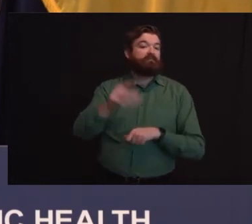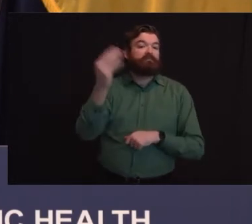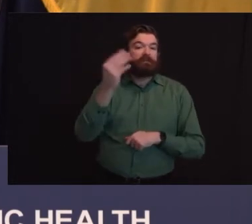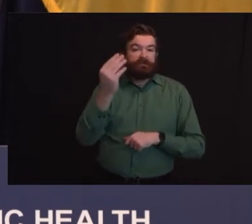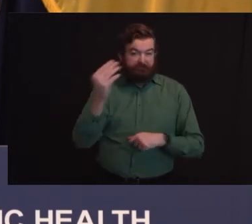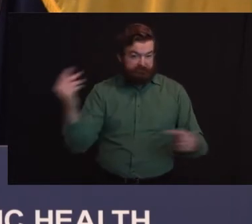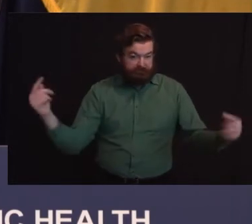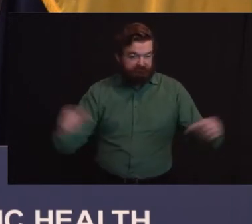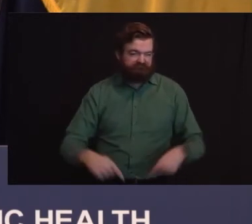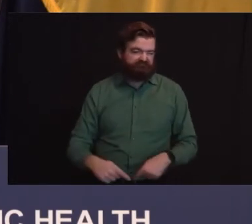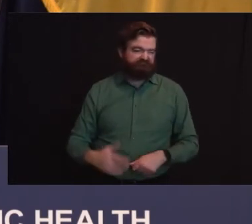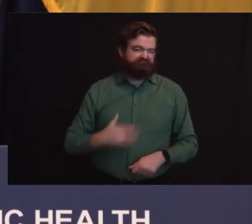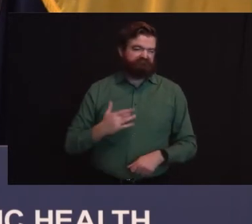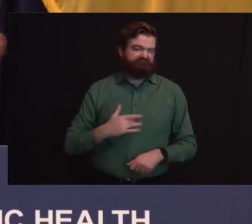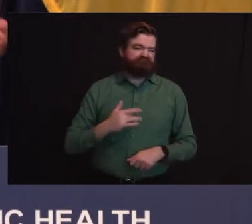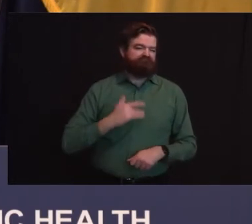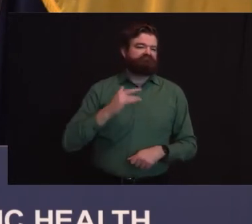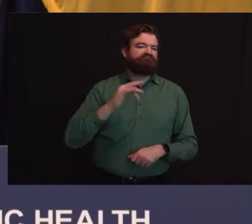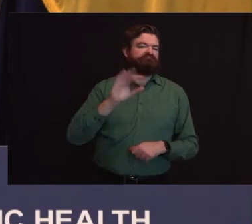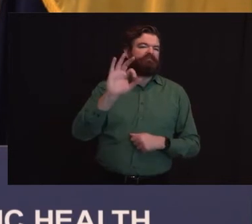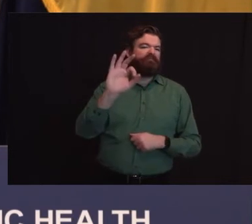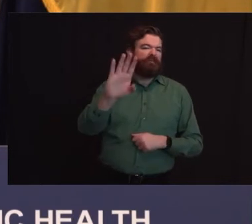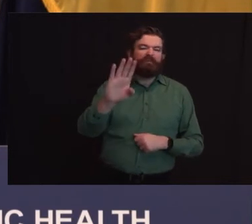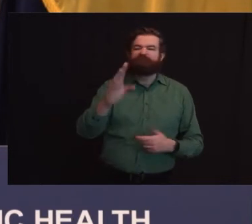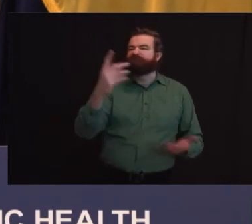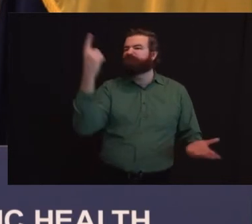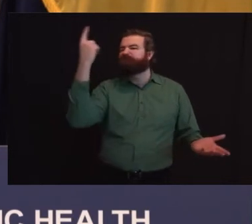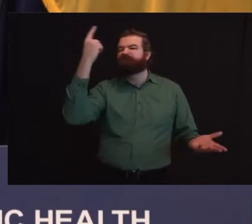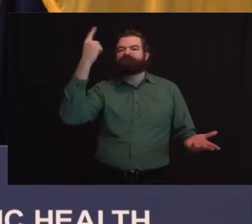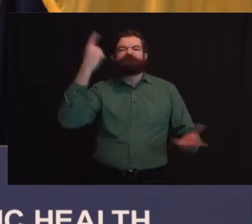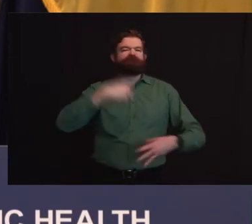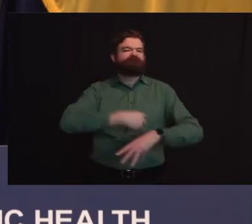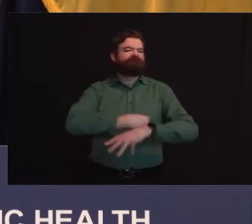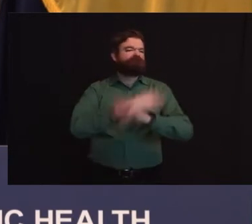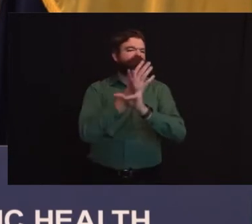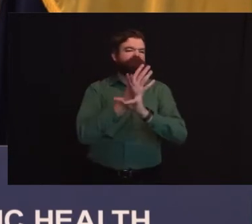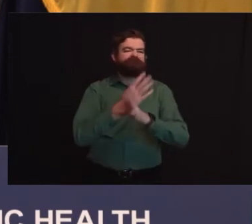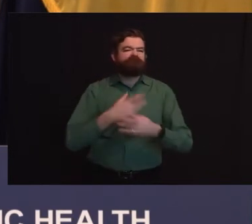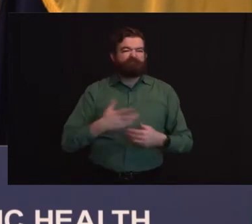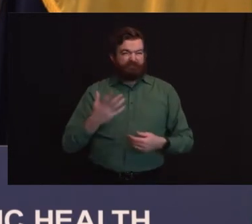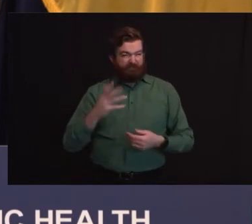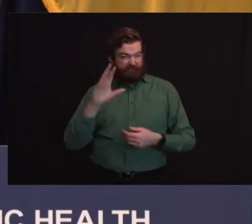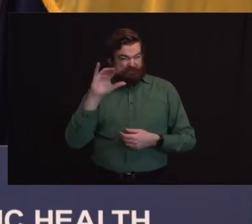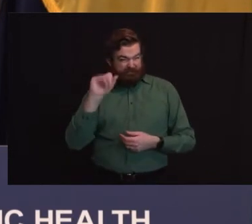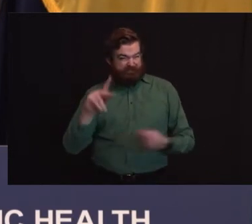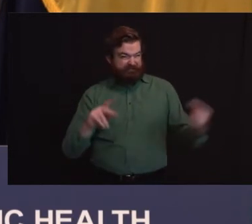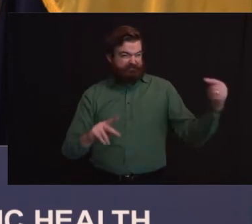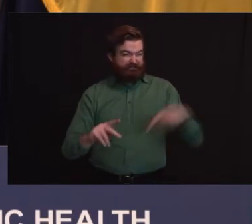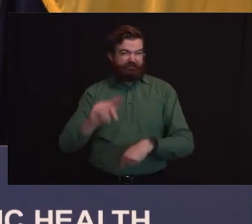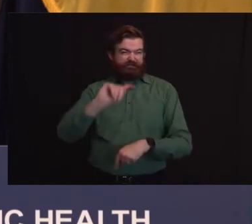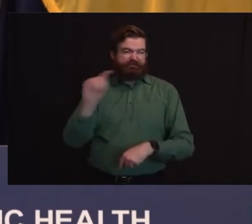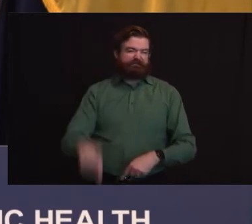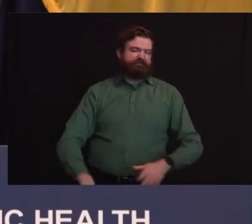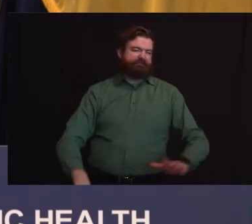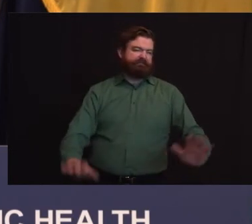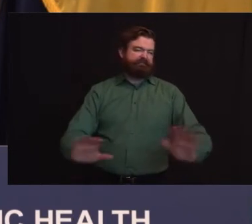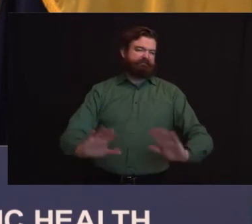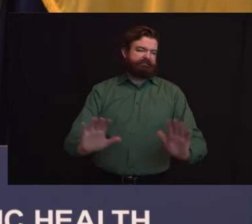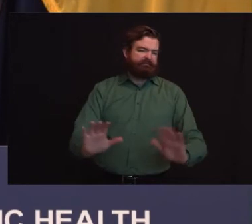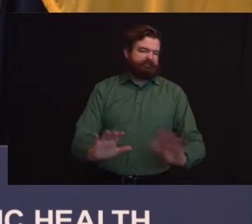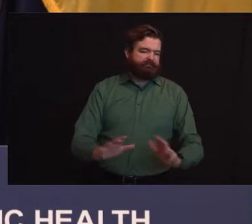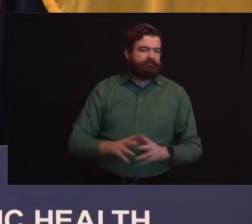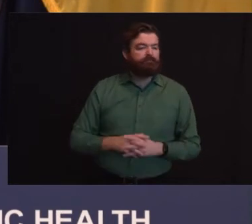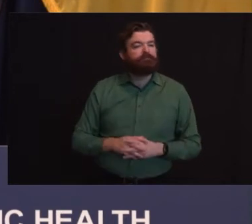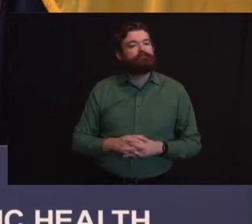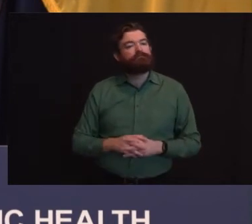some other means so as not to put people at risk to have to drag you into Trenton. But Mahan will promise to come back. I think either way